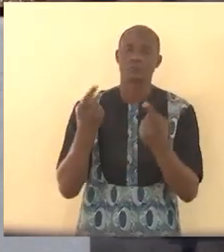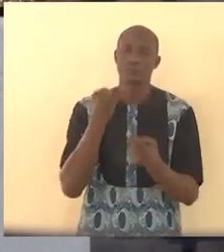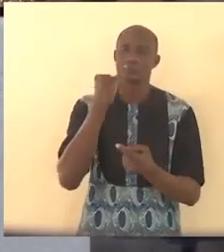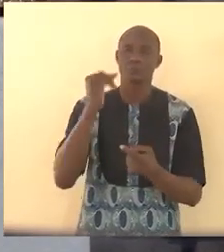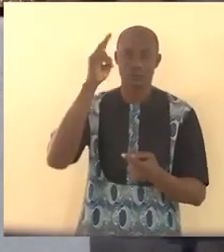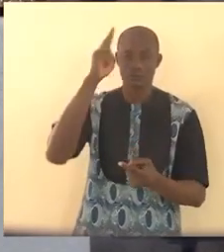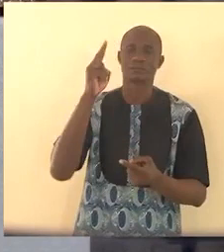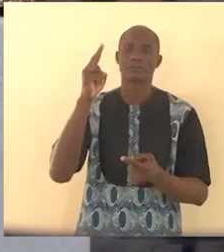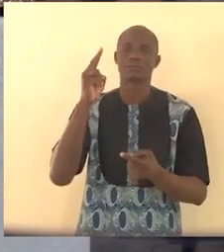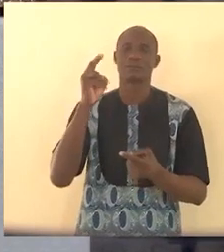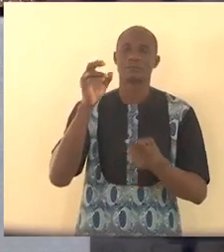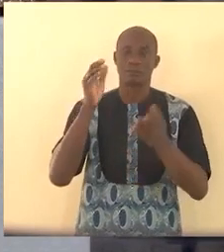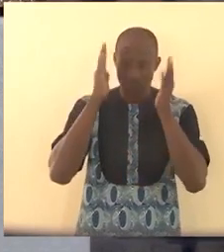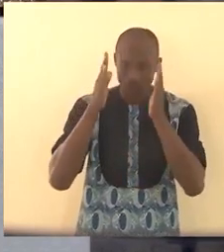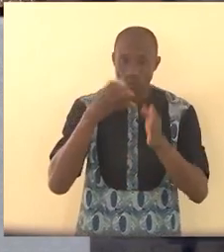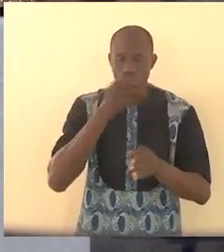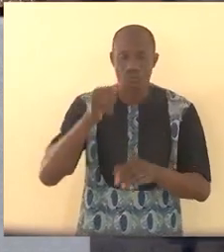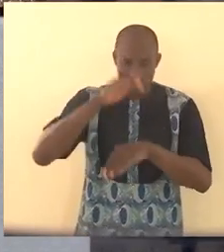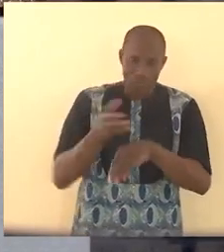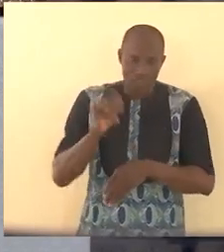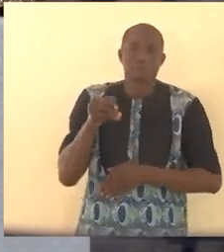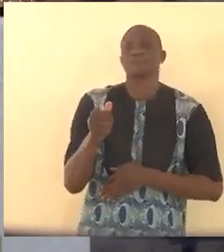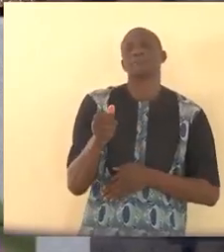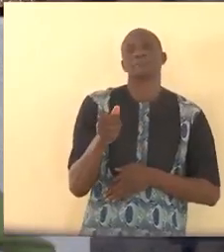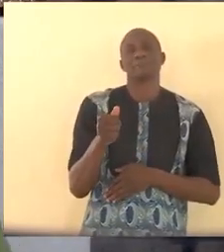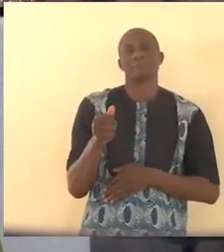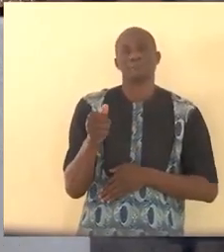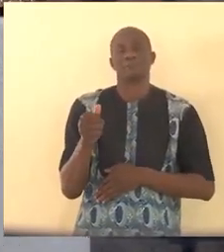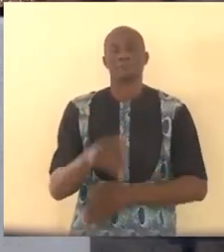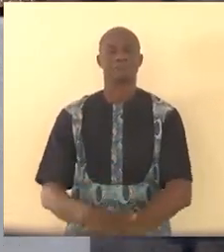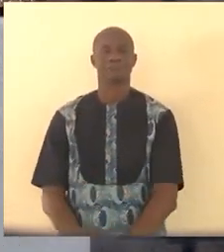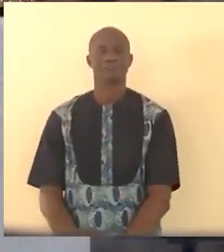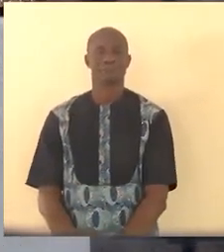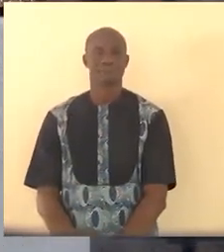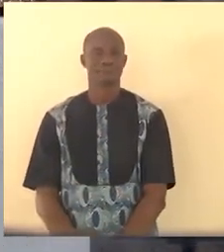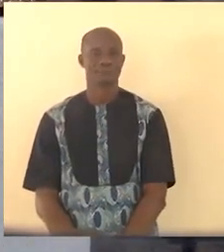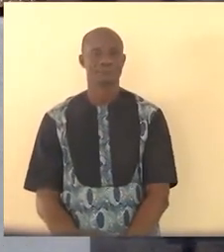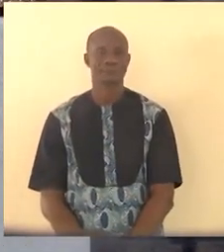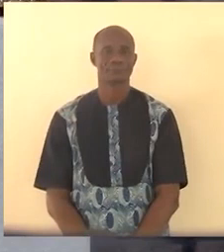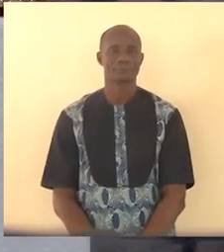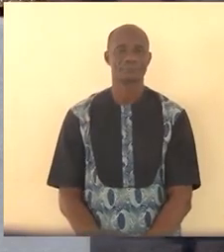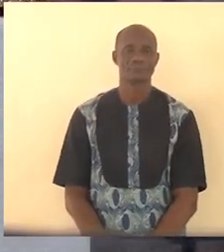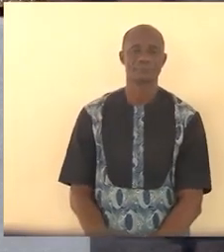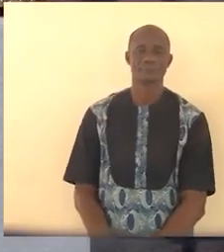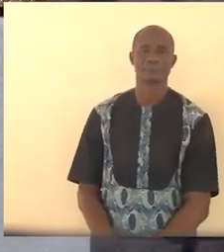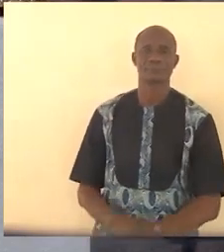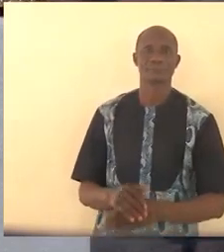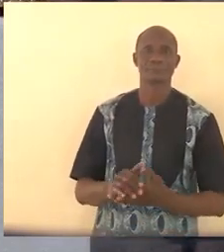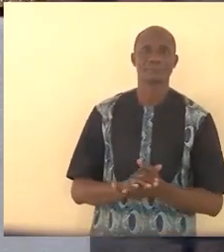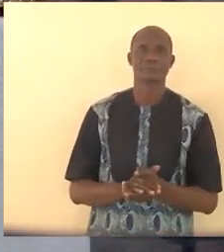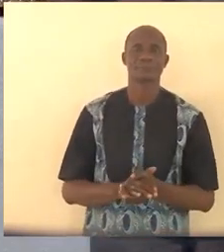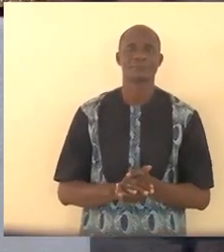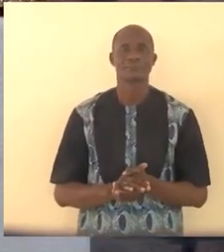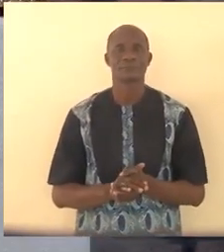is that he focused only on himself. Okay. You remember this, my coffin, this